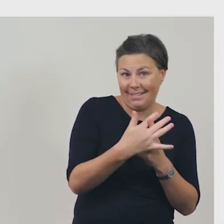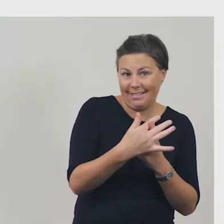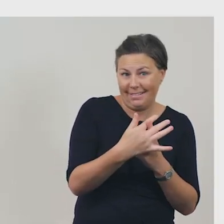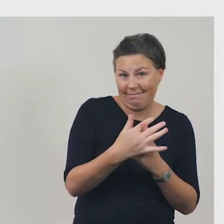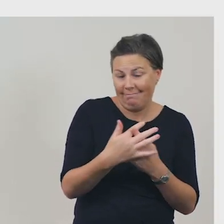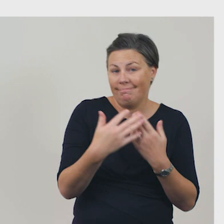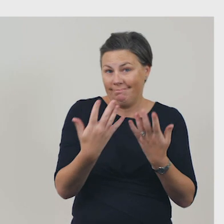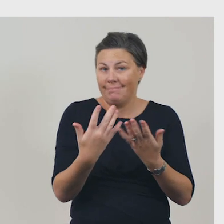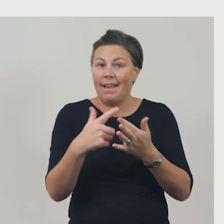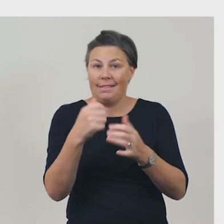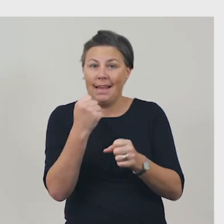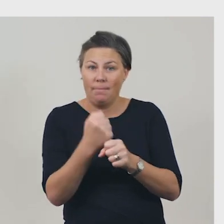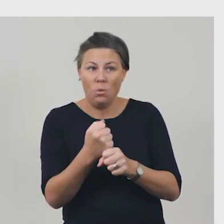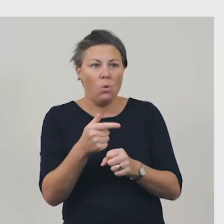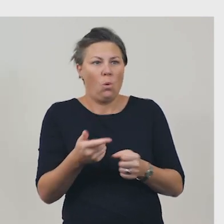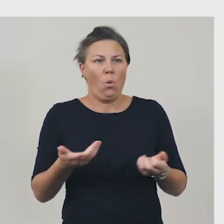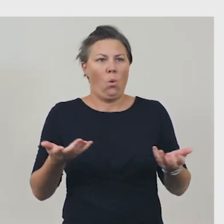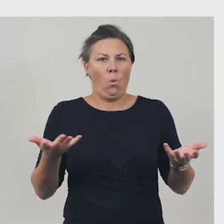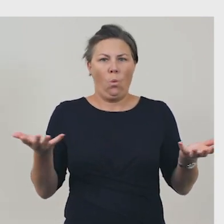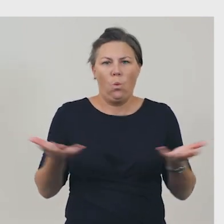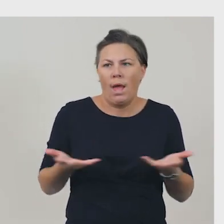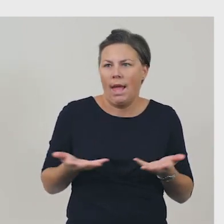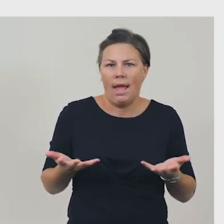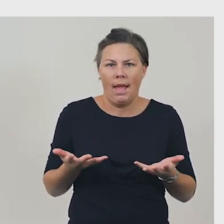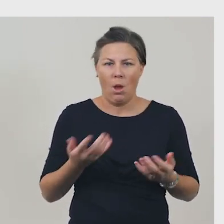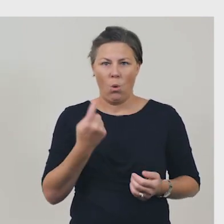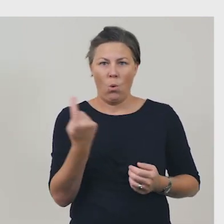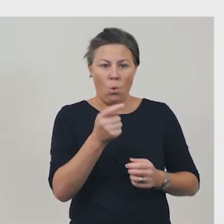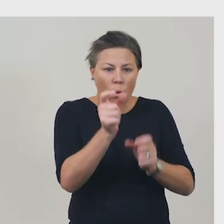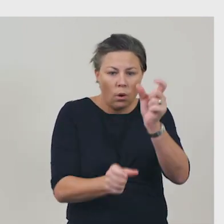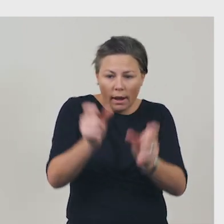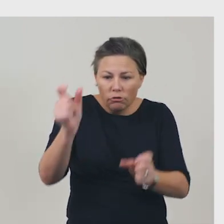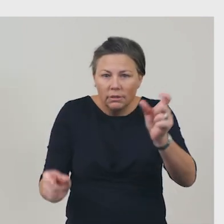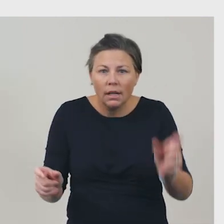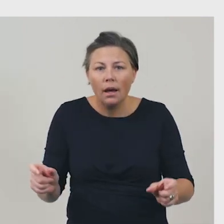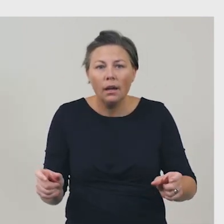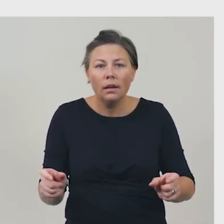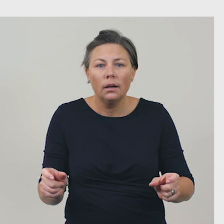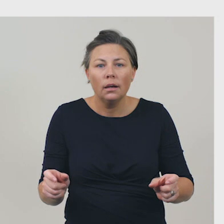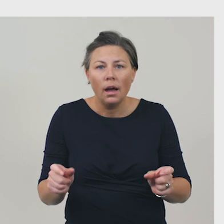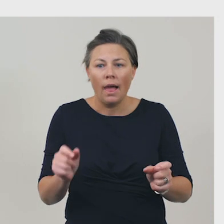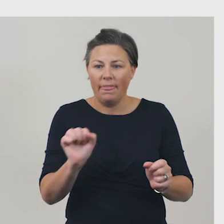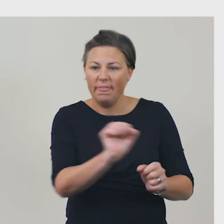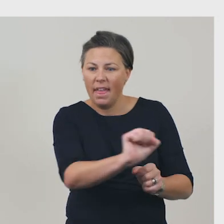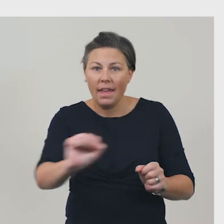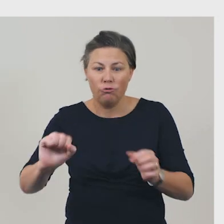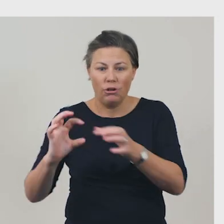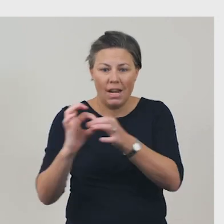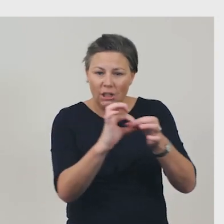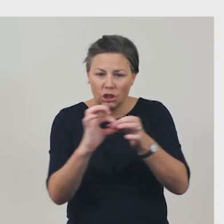the situation in which the text is written, who the author and characters are, and the relationships and interactions between